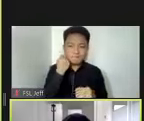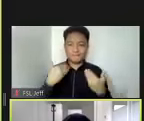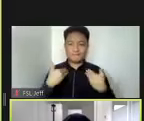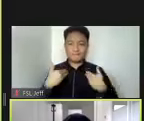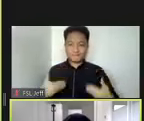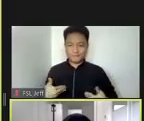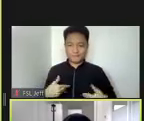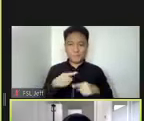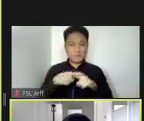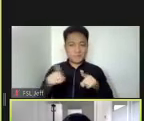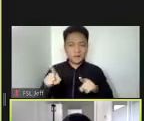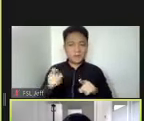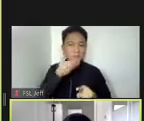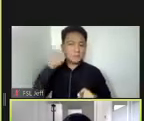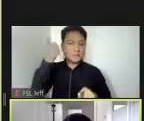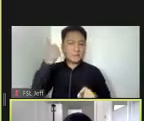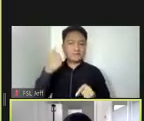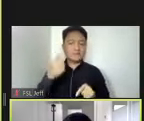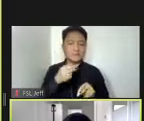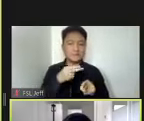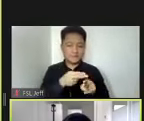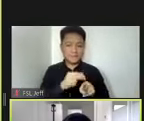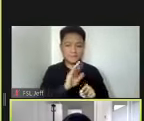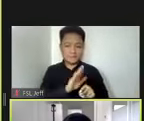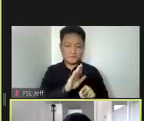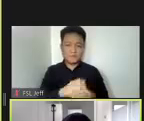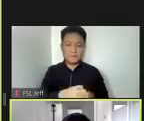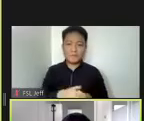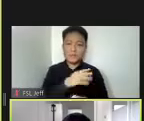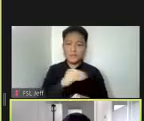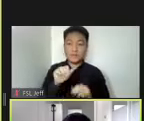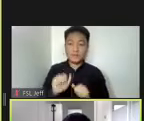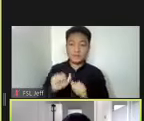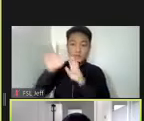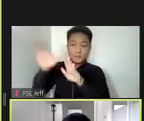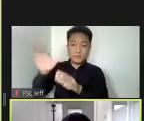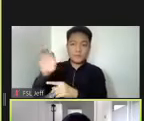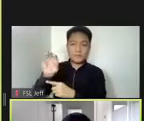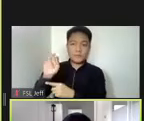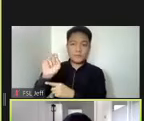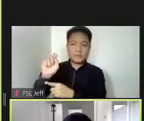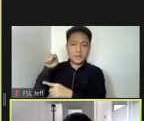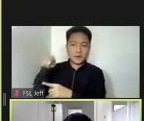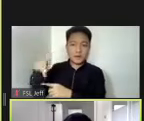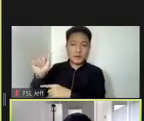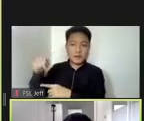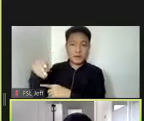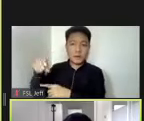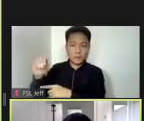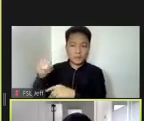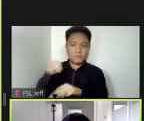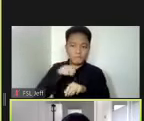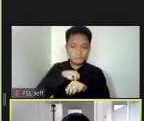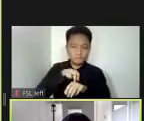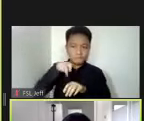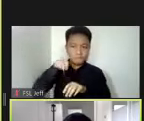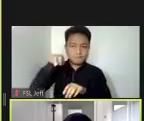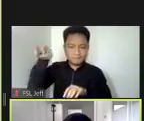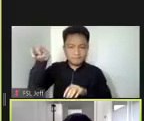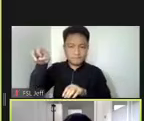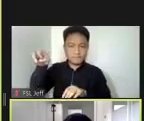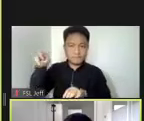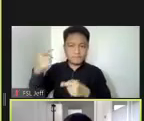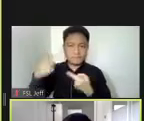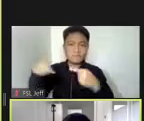2013, I successfully reached the peak of Mount Apo and recognized as the first amputee to reach the peak of